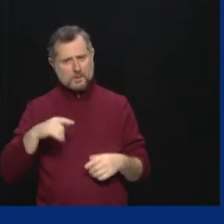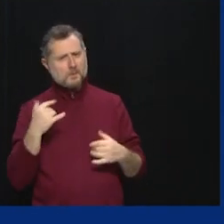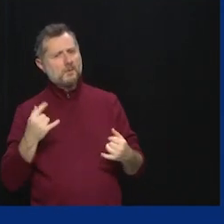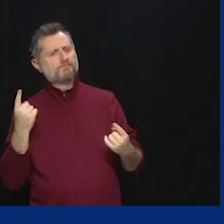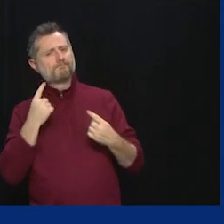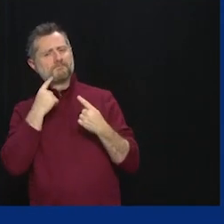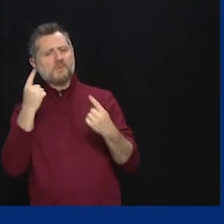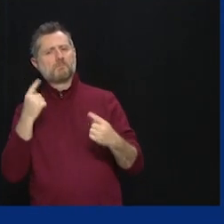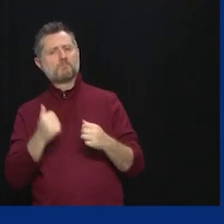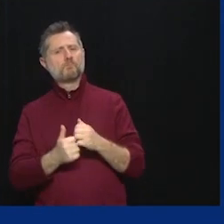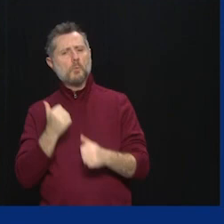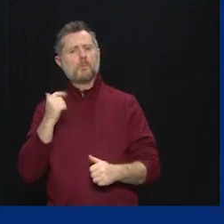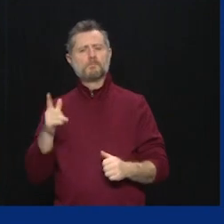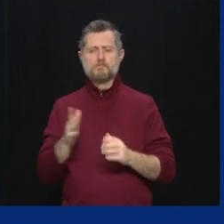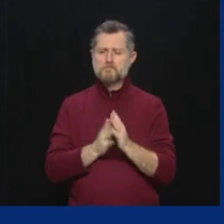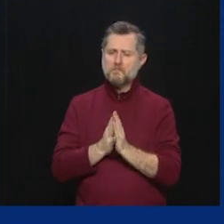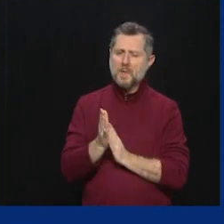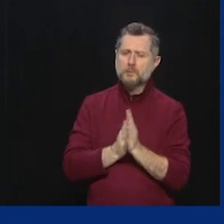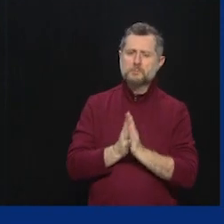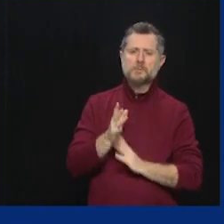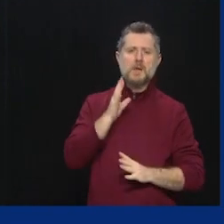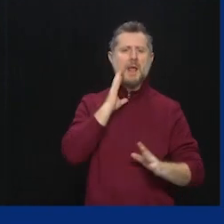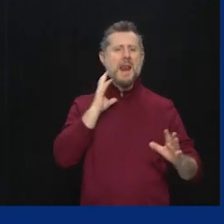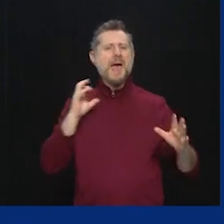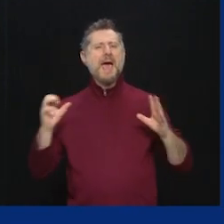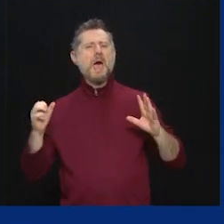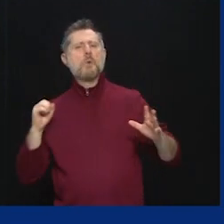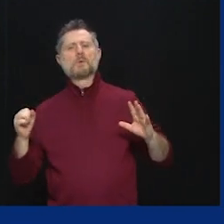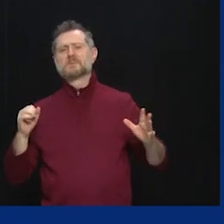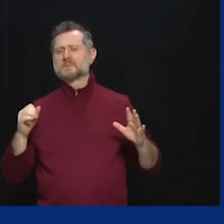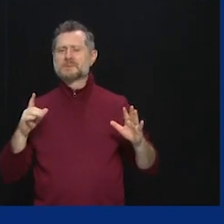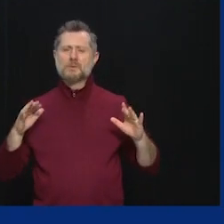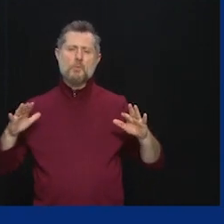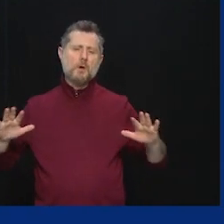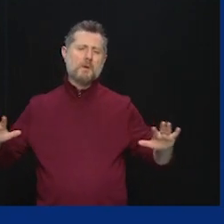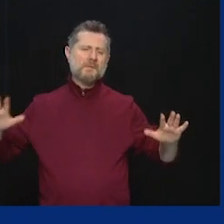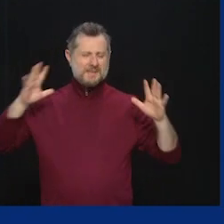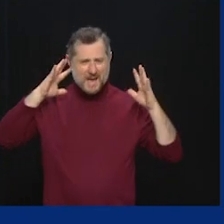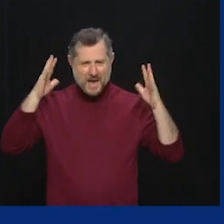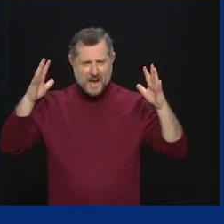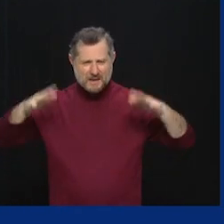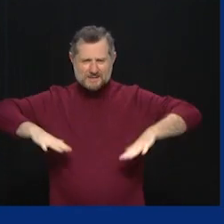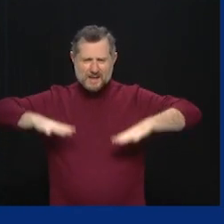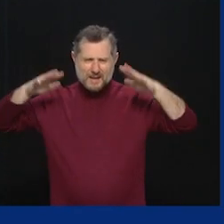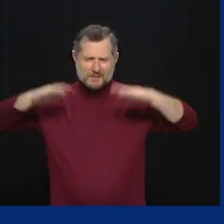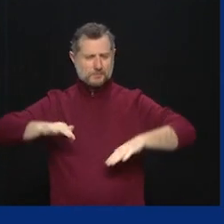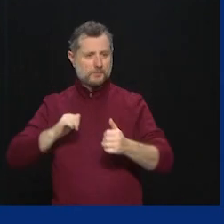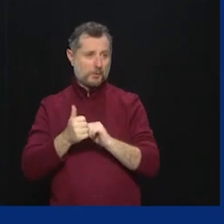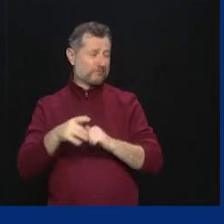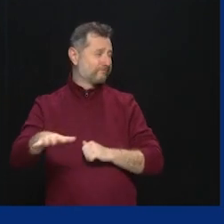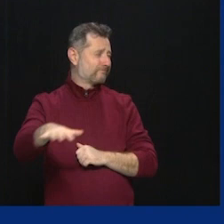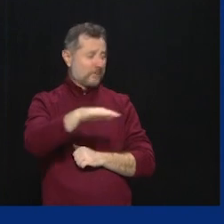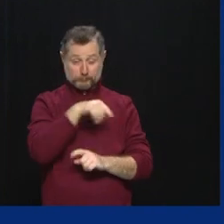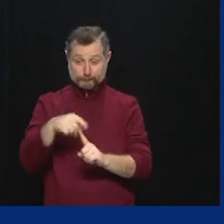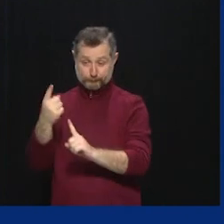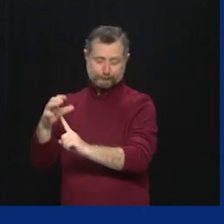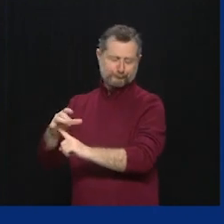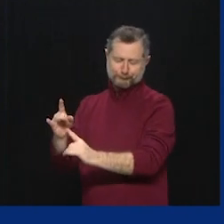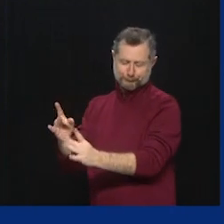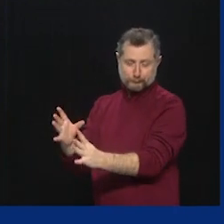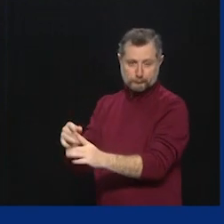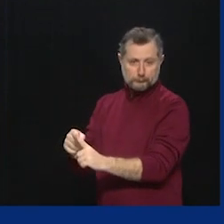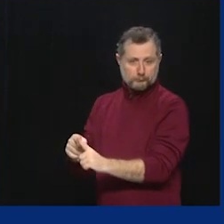passionate and the loudest anywhere in any sport. And that's where the one similarity with the